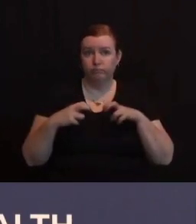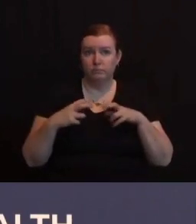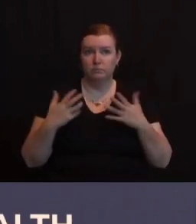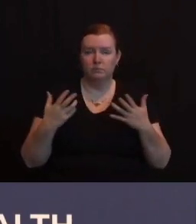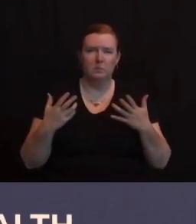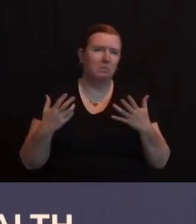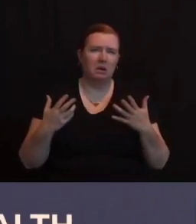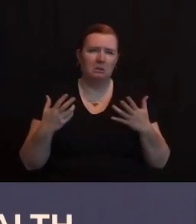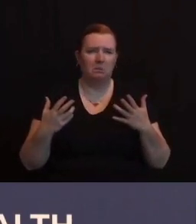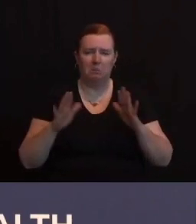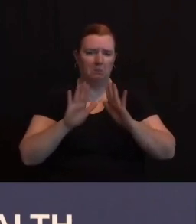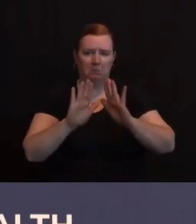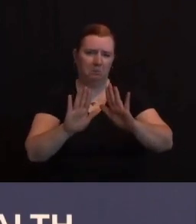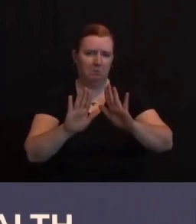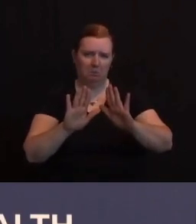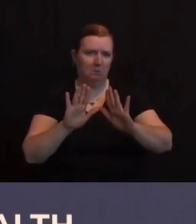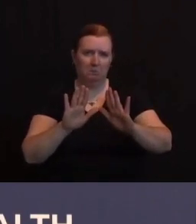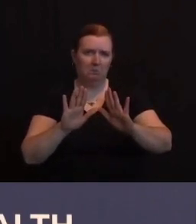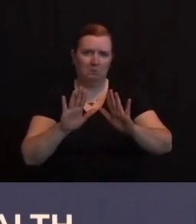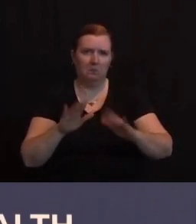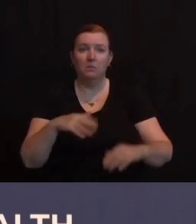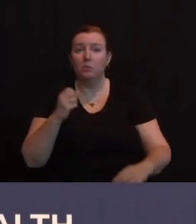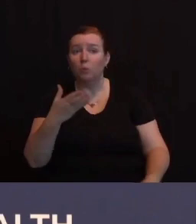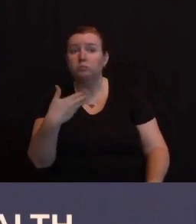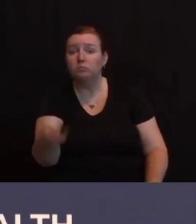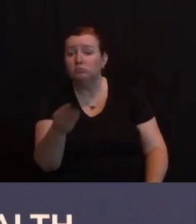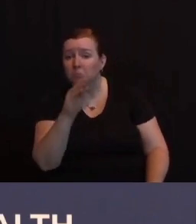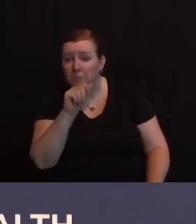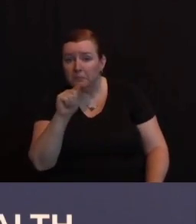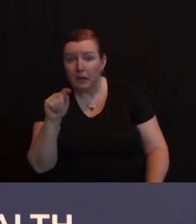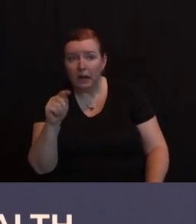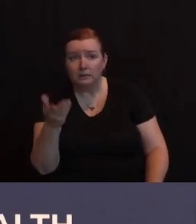then. And with that, Matt, we'll start with you.